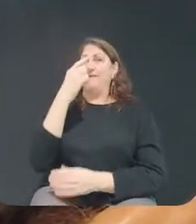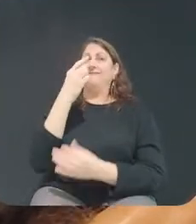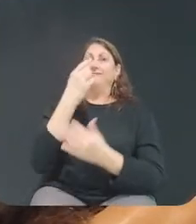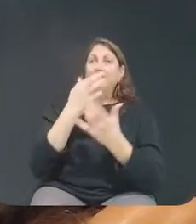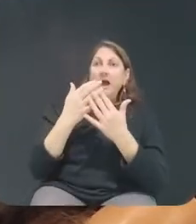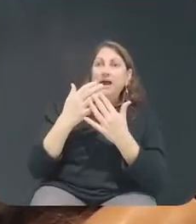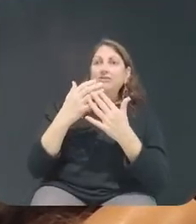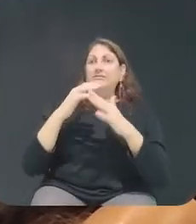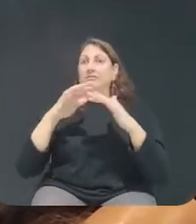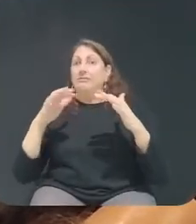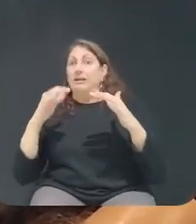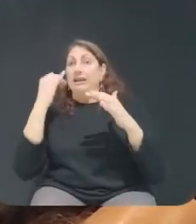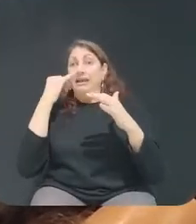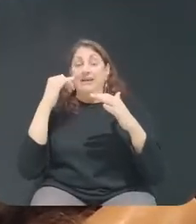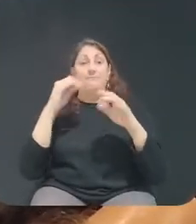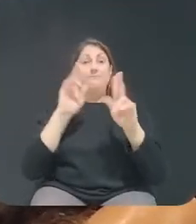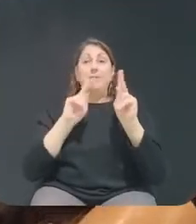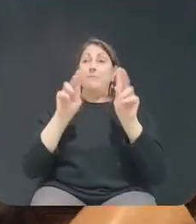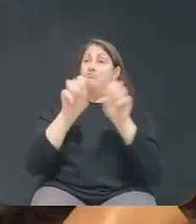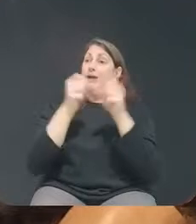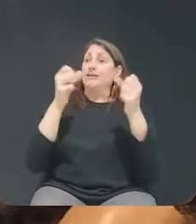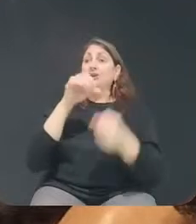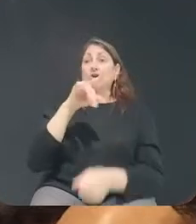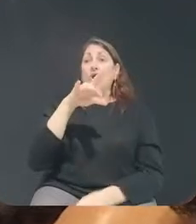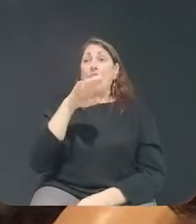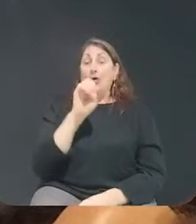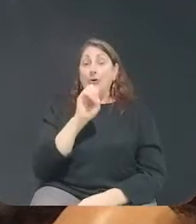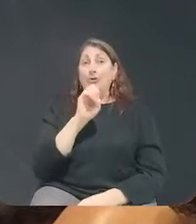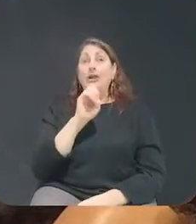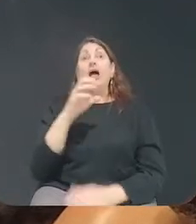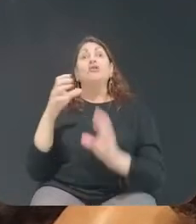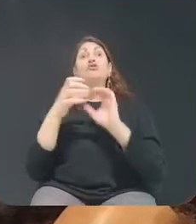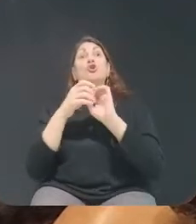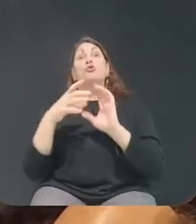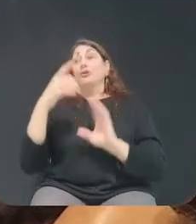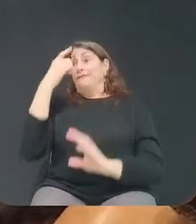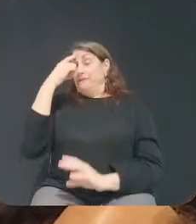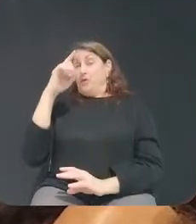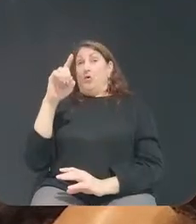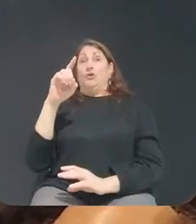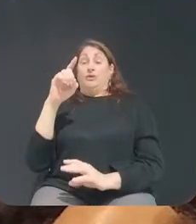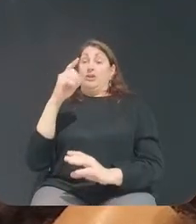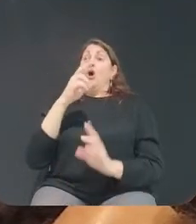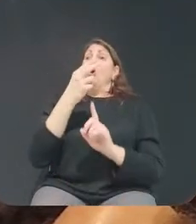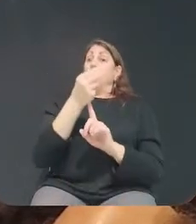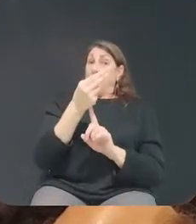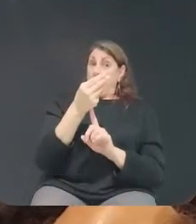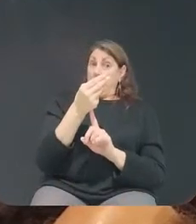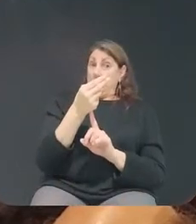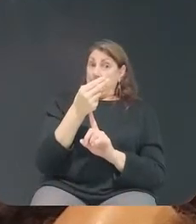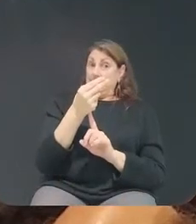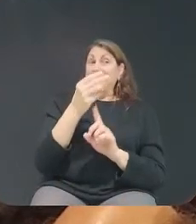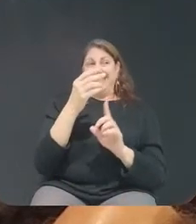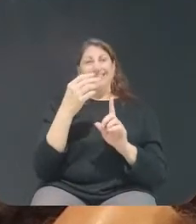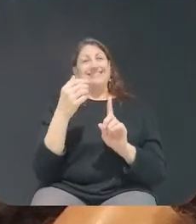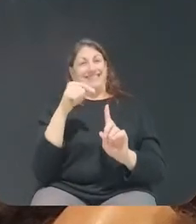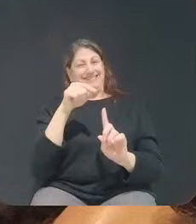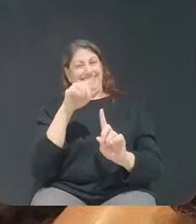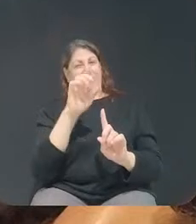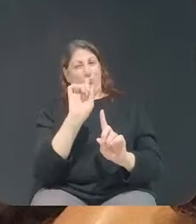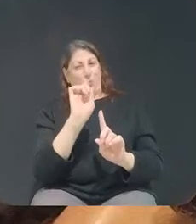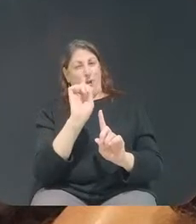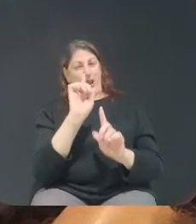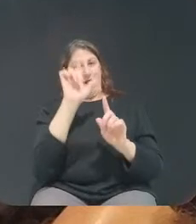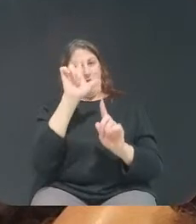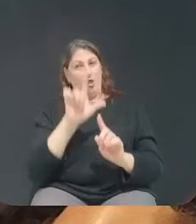When faced with violations, owners of residency hotels, which were a key source for low-income housing, had the option of making repairs